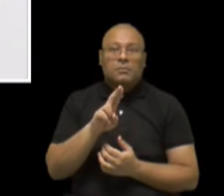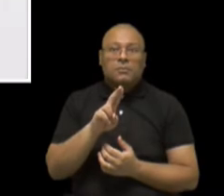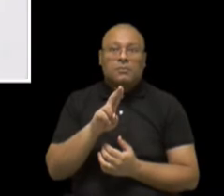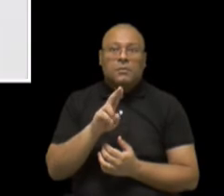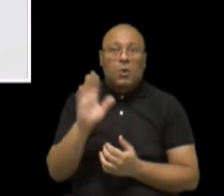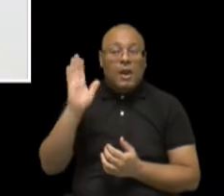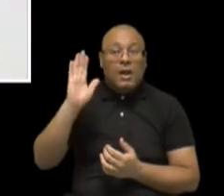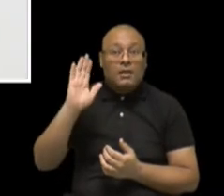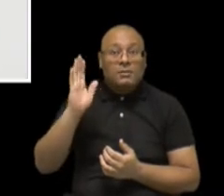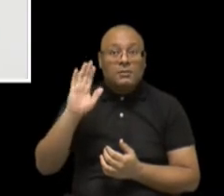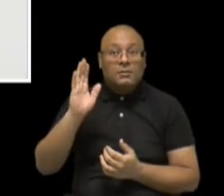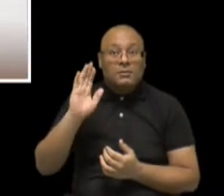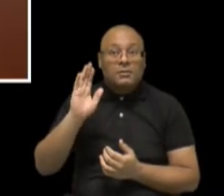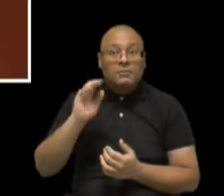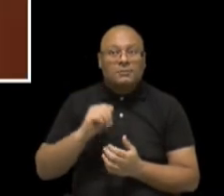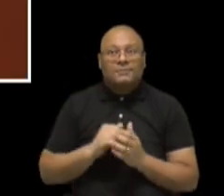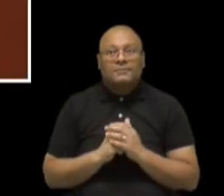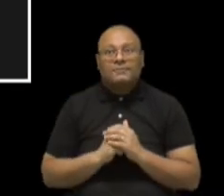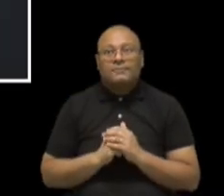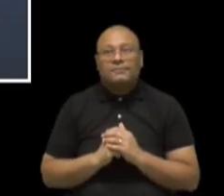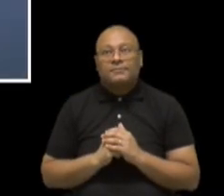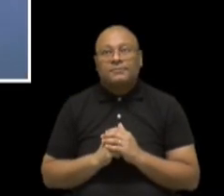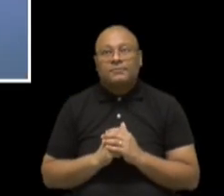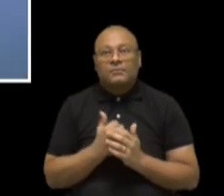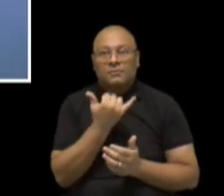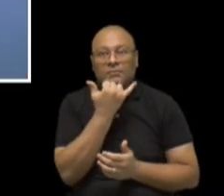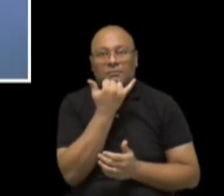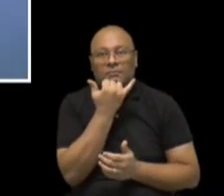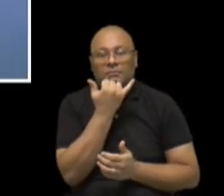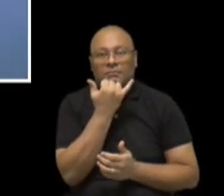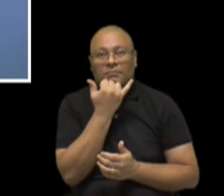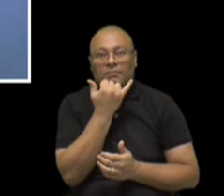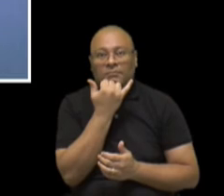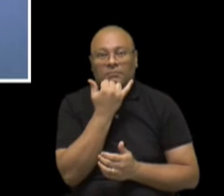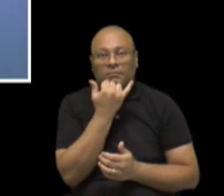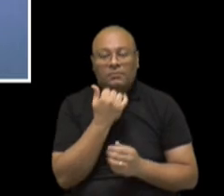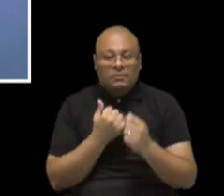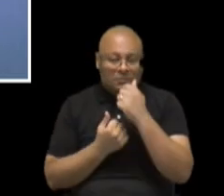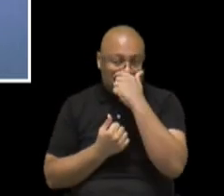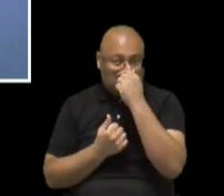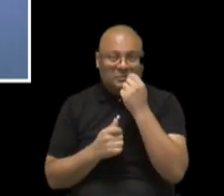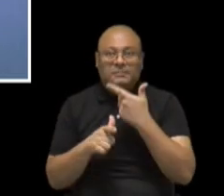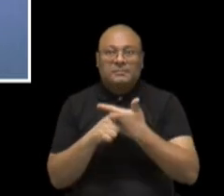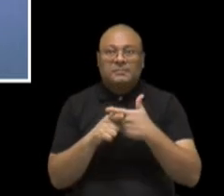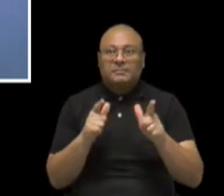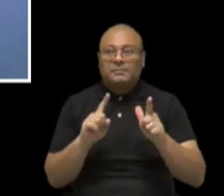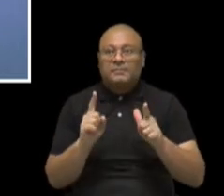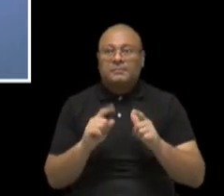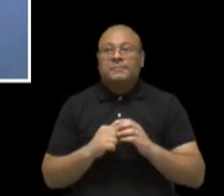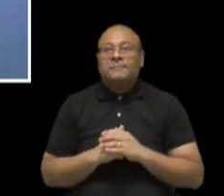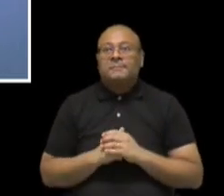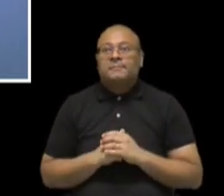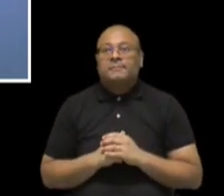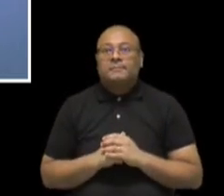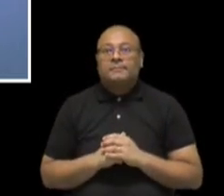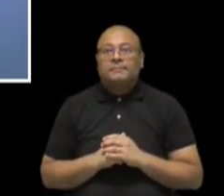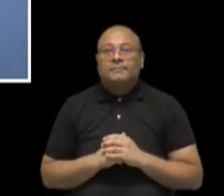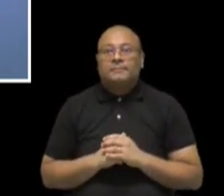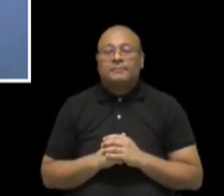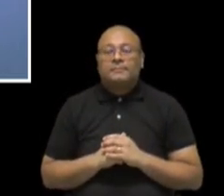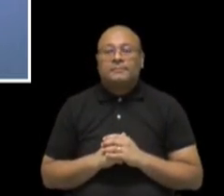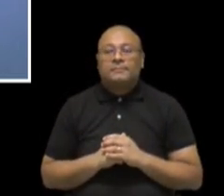Hello? Yes. Sorry. I'm really sorry. No problem. Oh,